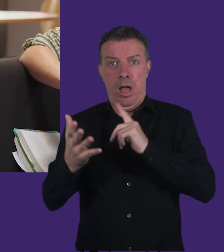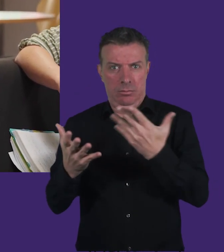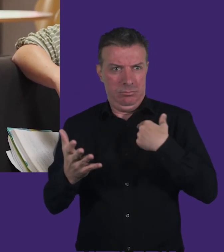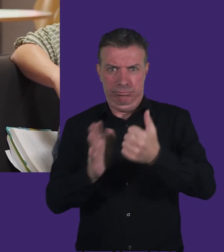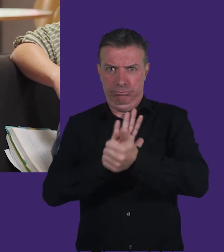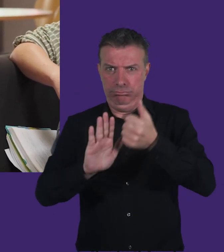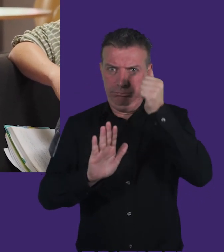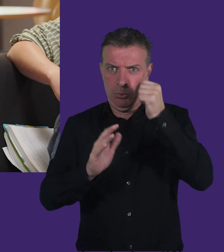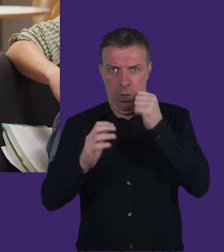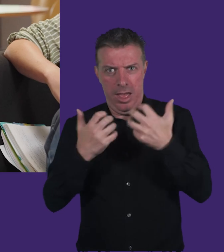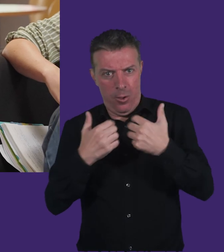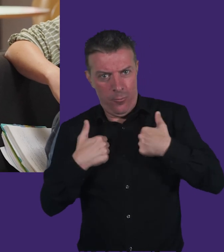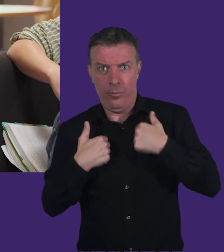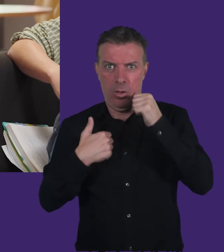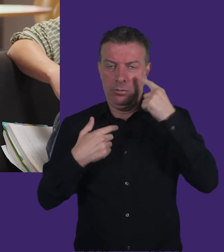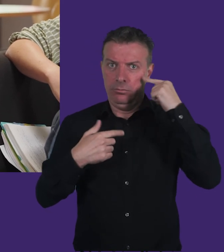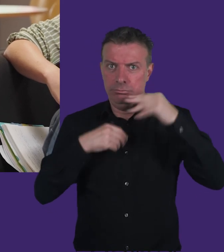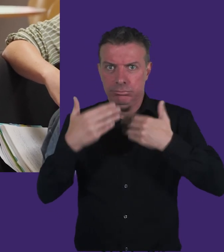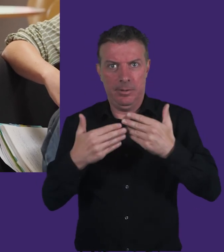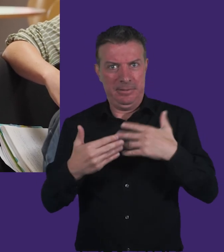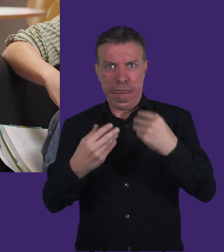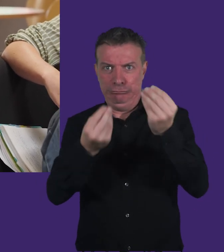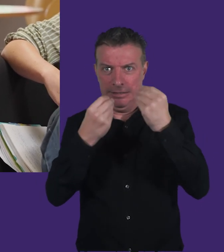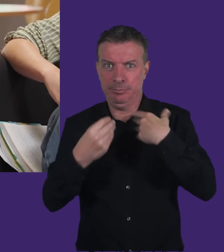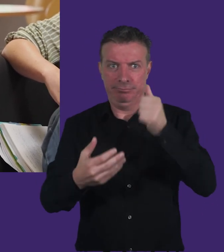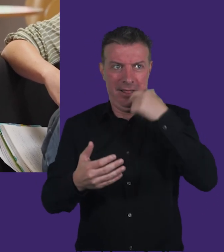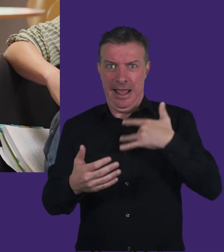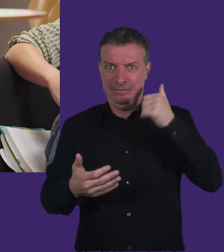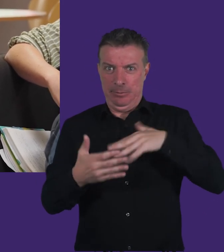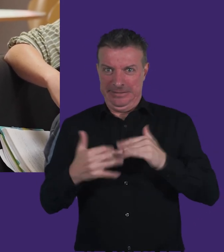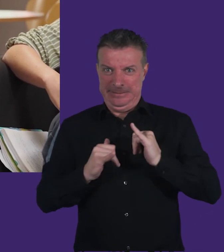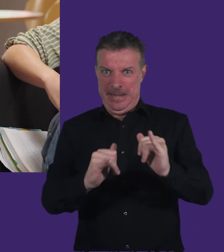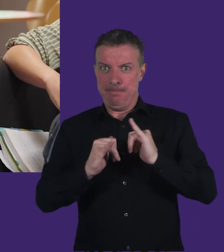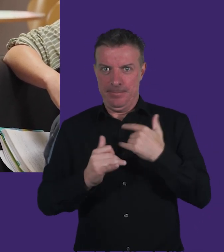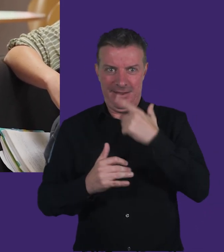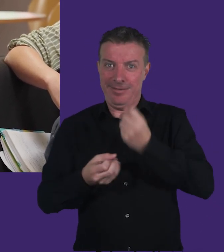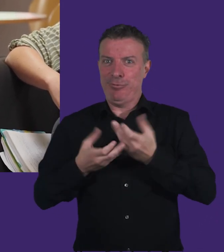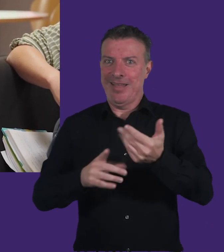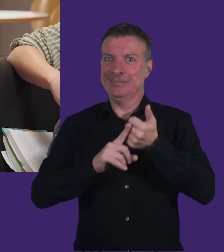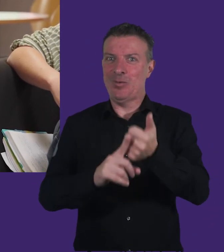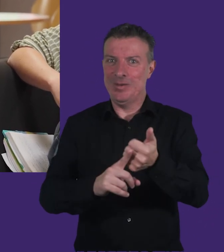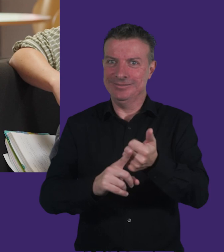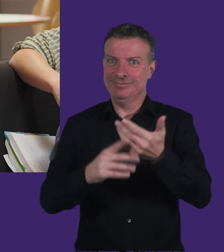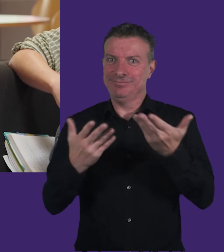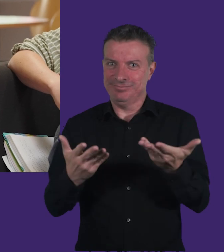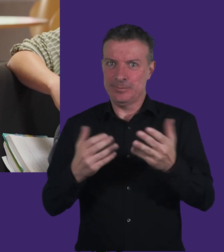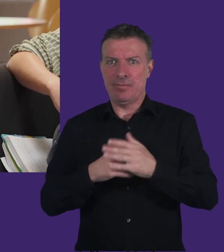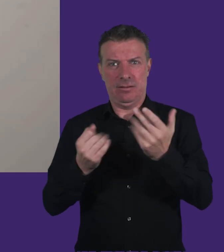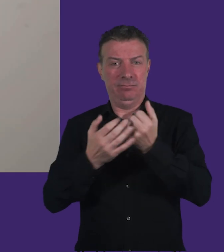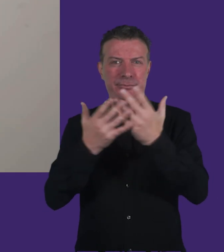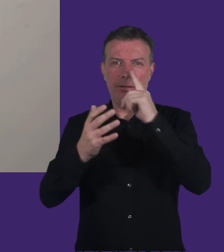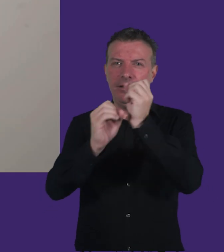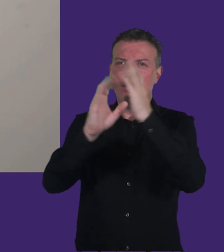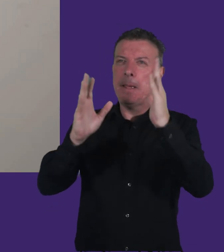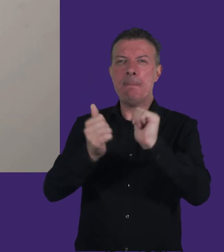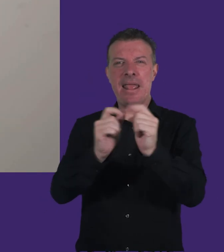hugely. We're armed with the tools and we're armed with the training and we're armed with the lived experience to be able to provide this support. There's